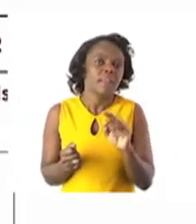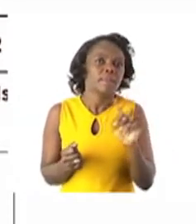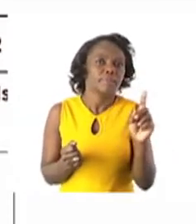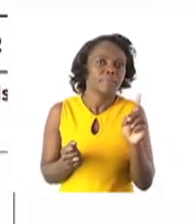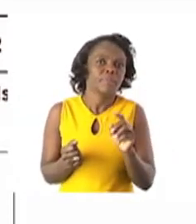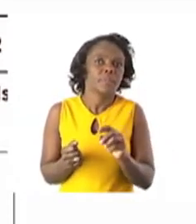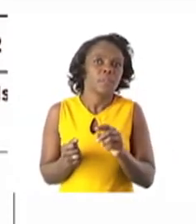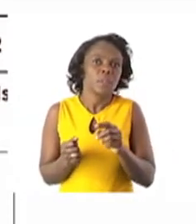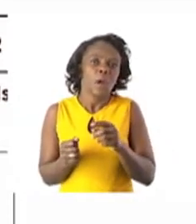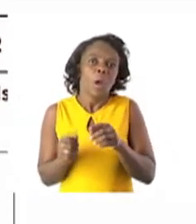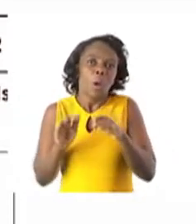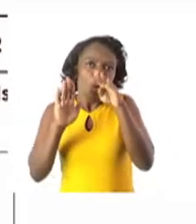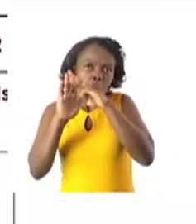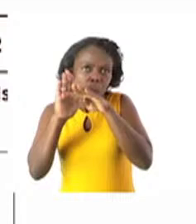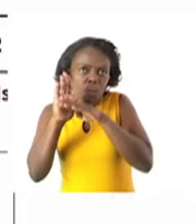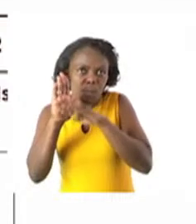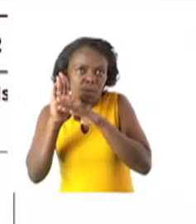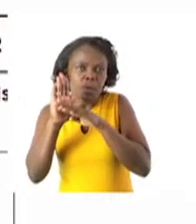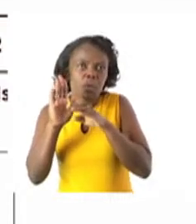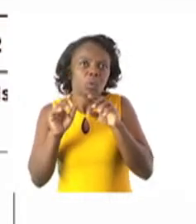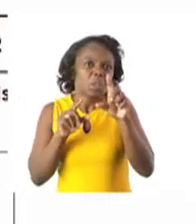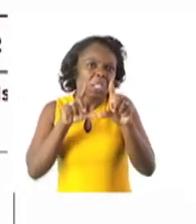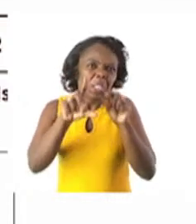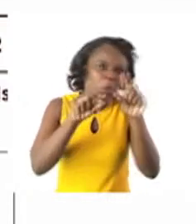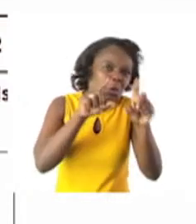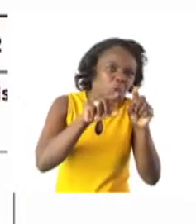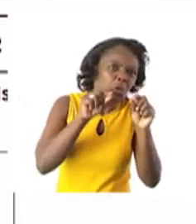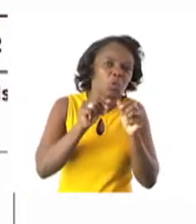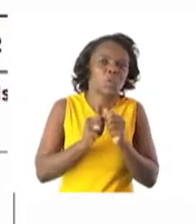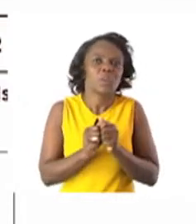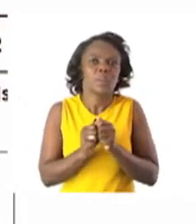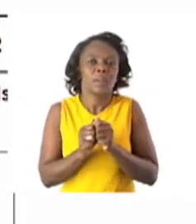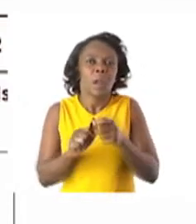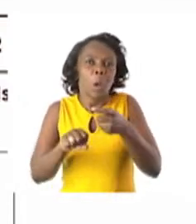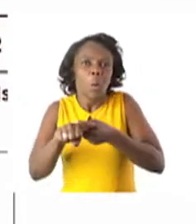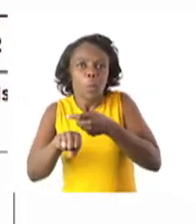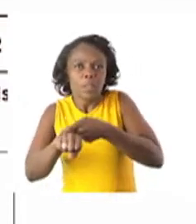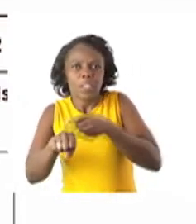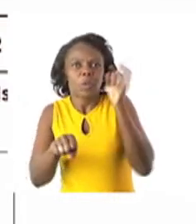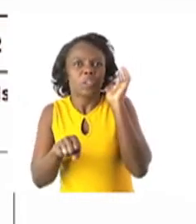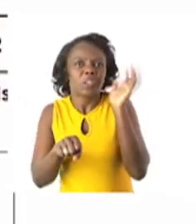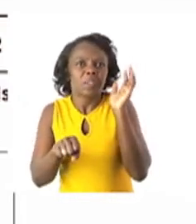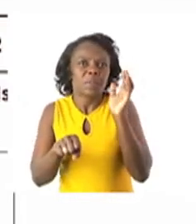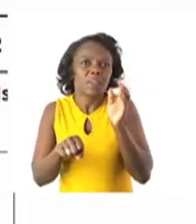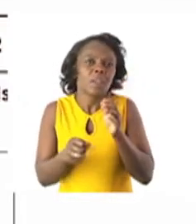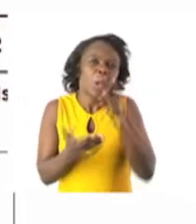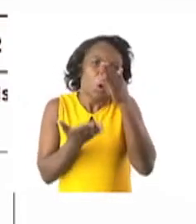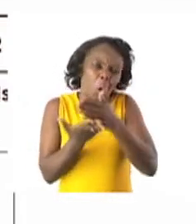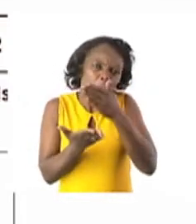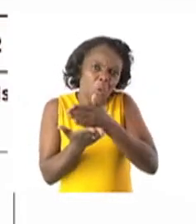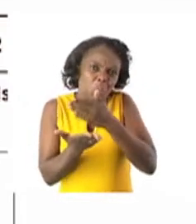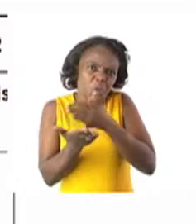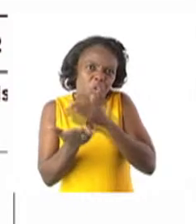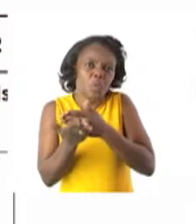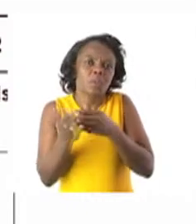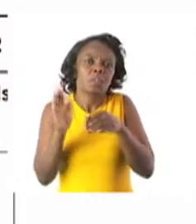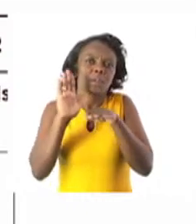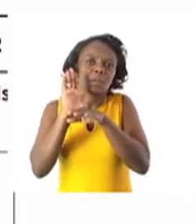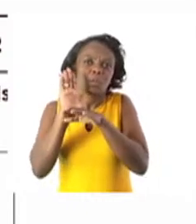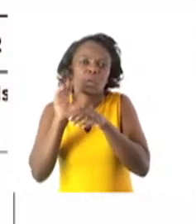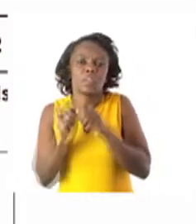From this menu you can use potato, eats,